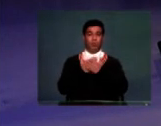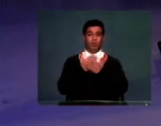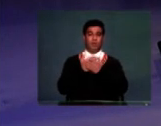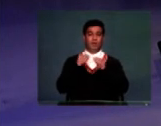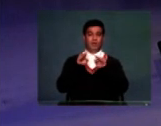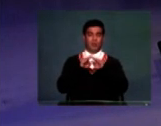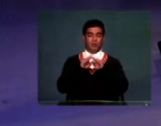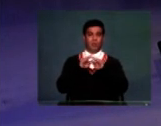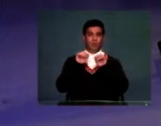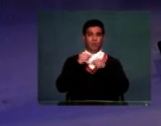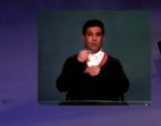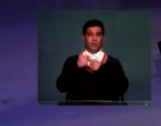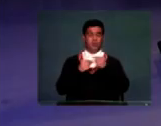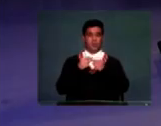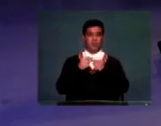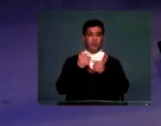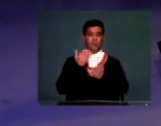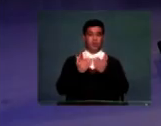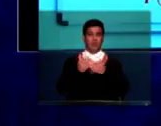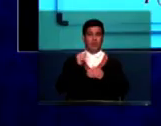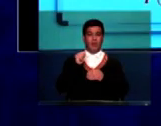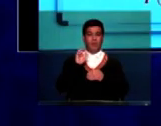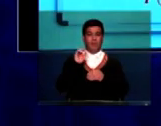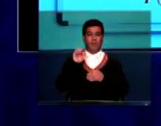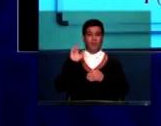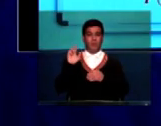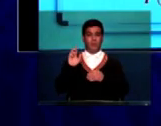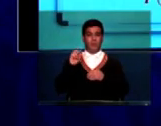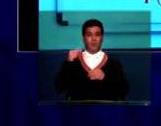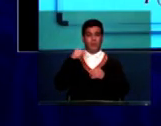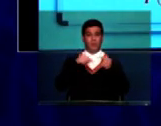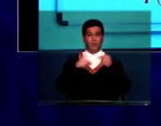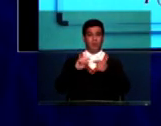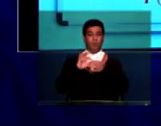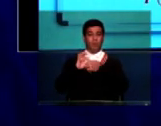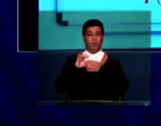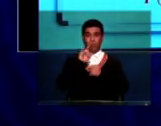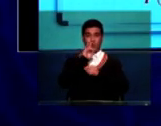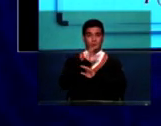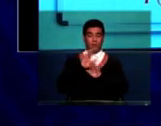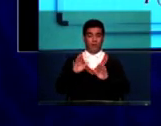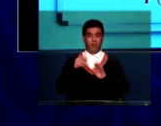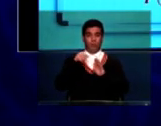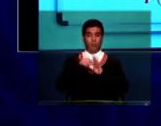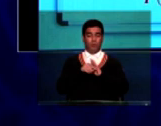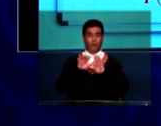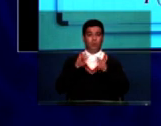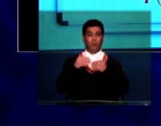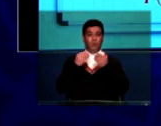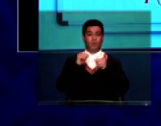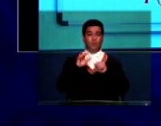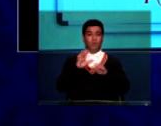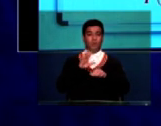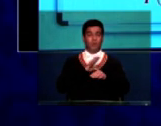o'rinli. Agar A va B hodisalar o'zaro bog'liq bo'lmasa, ro'y berishi mumkin